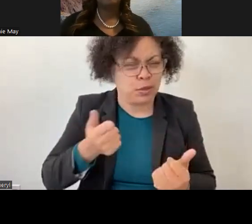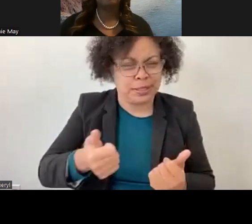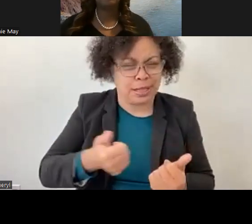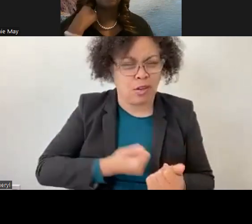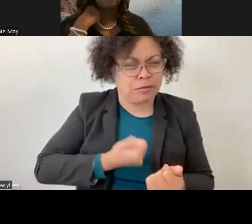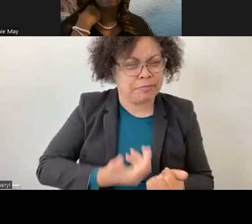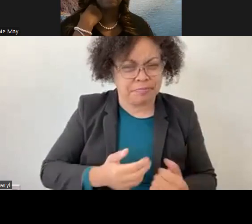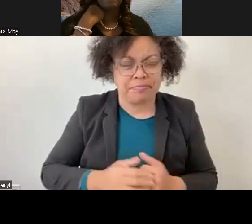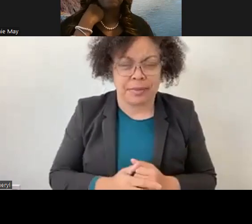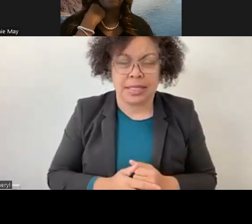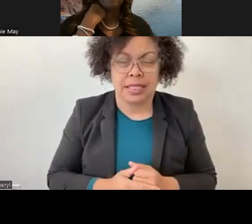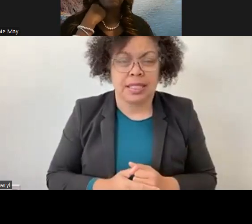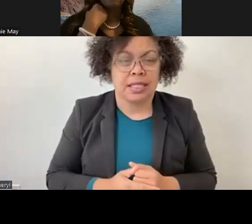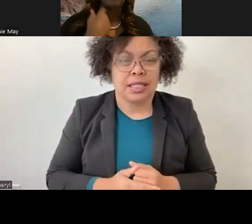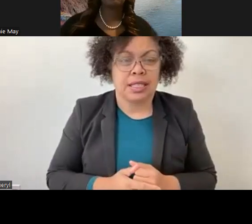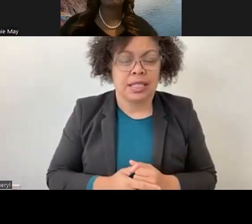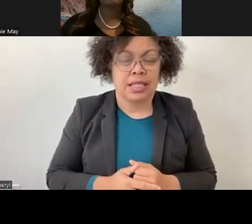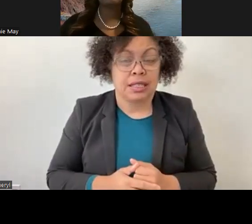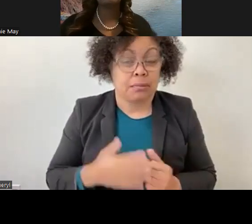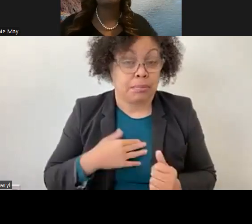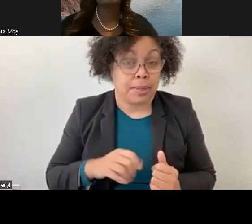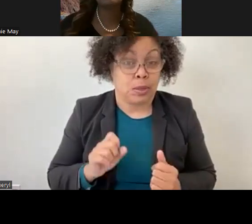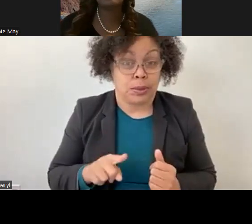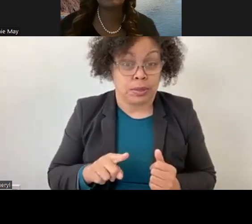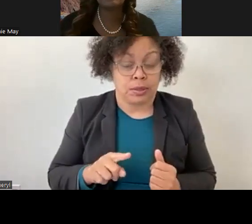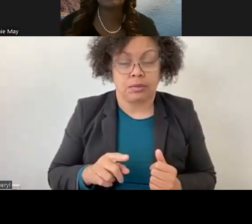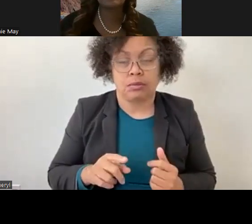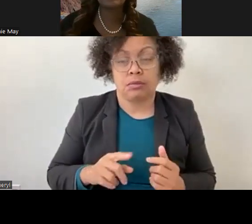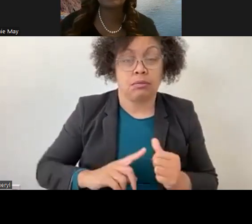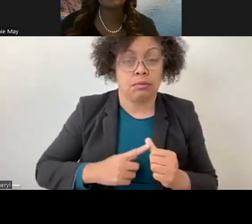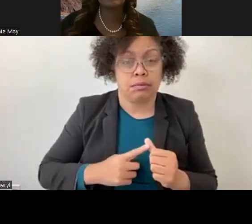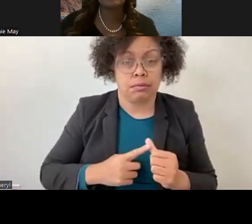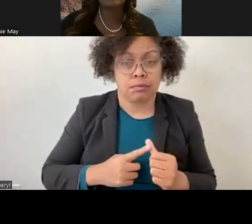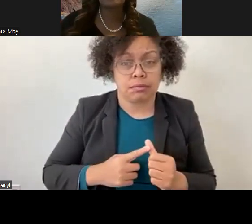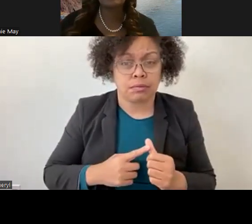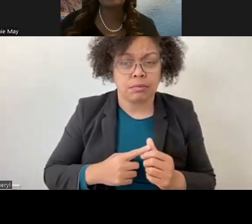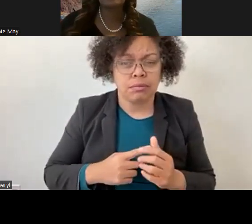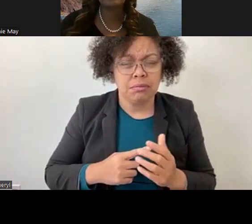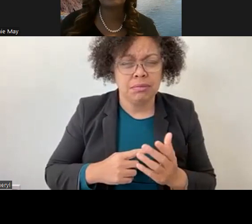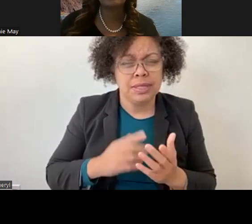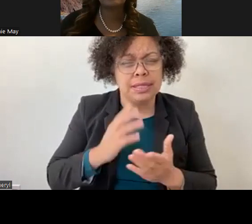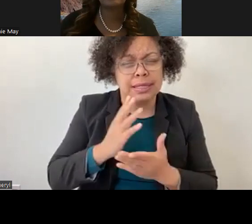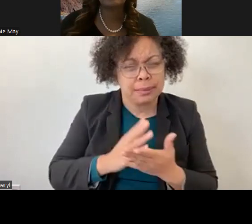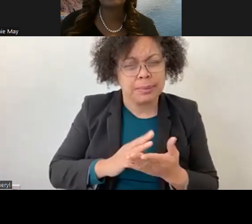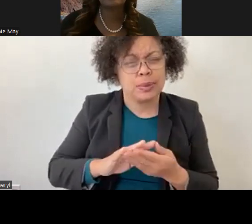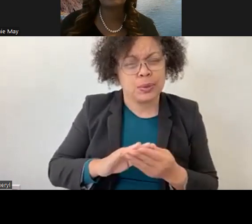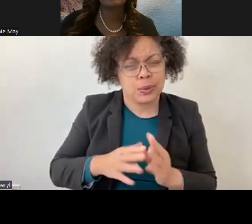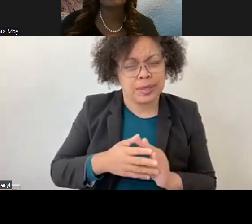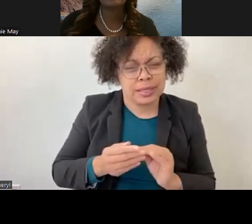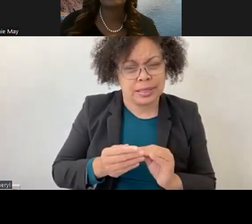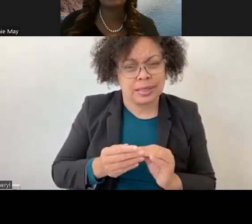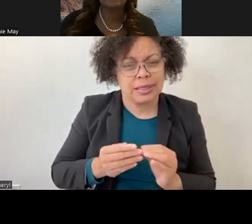over. Go ahead and jump in. But I want to start with some stories and ways